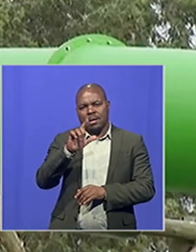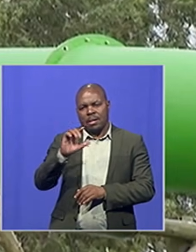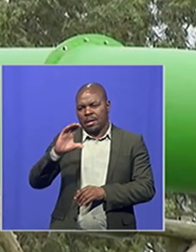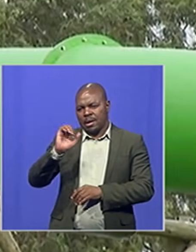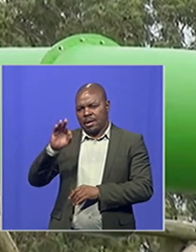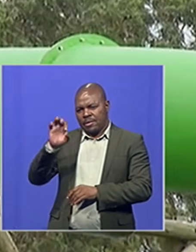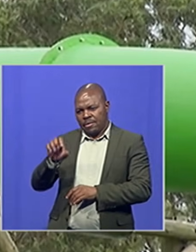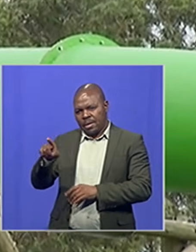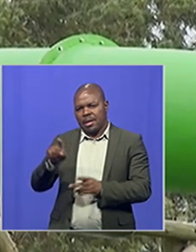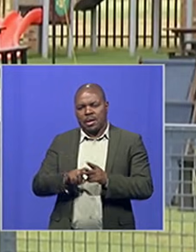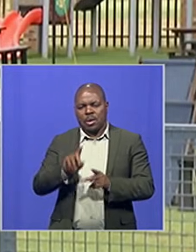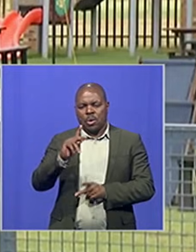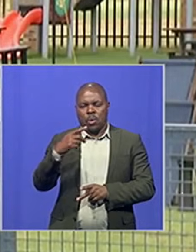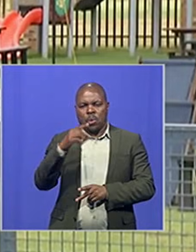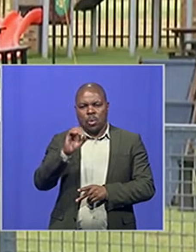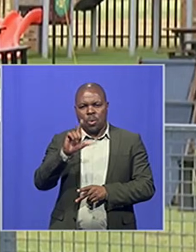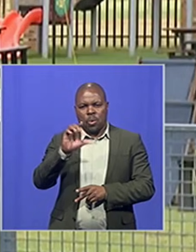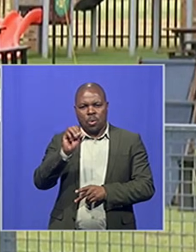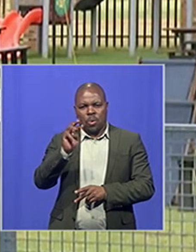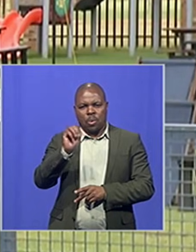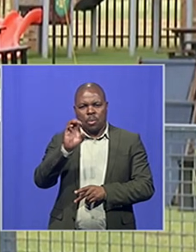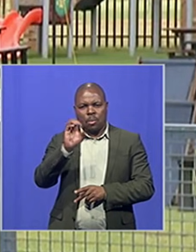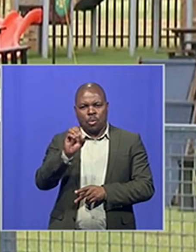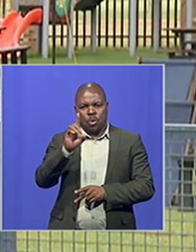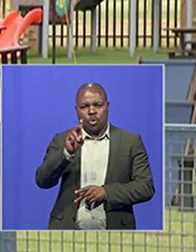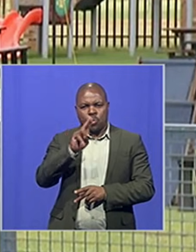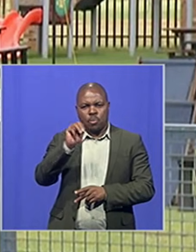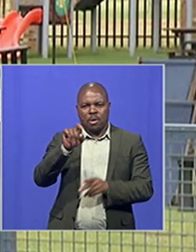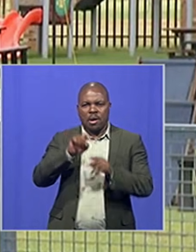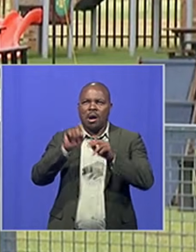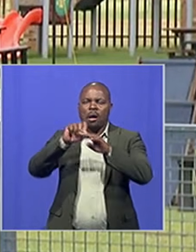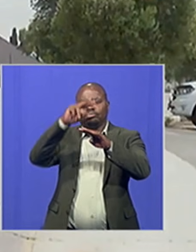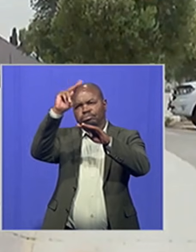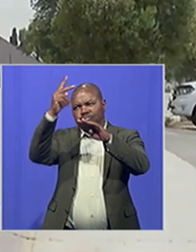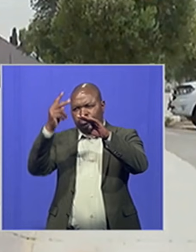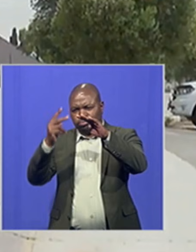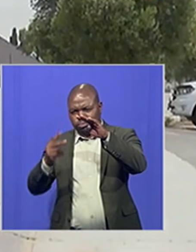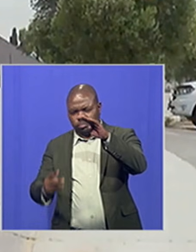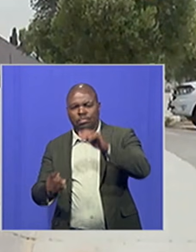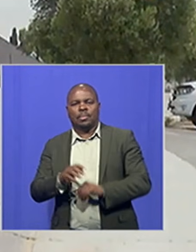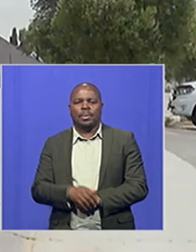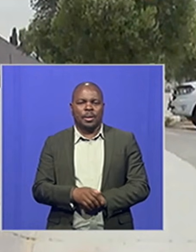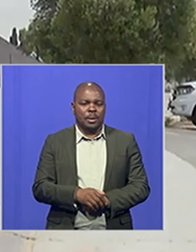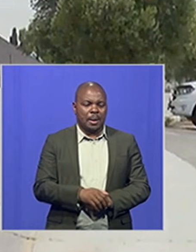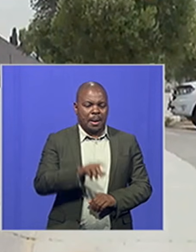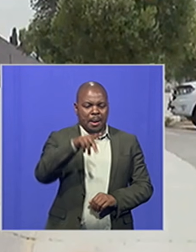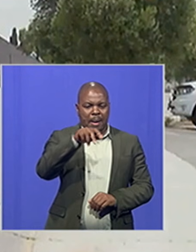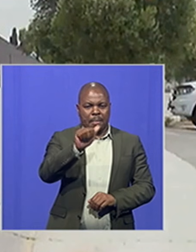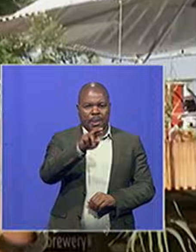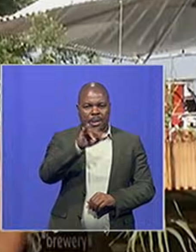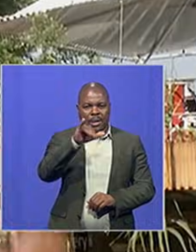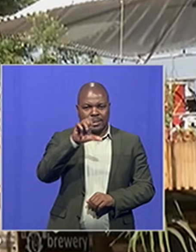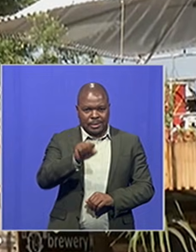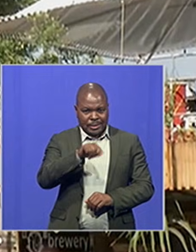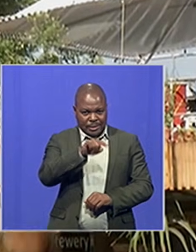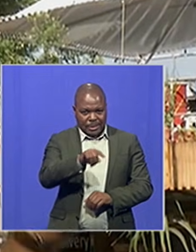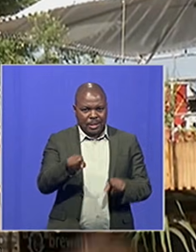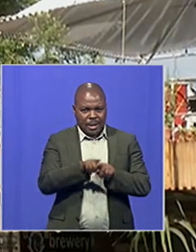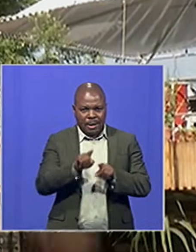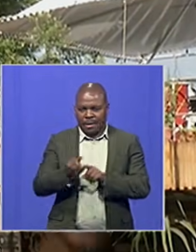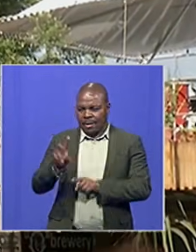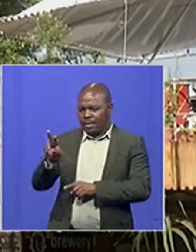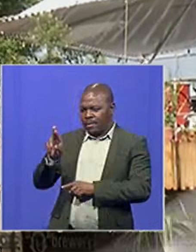wa Kgodumodumo le Paris skydiving. When we talk about Ngwate, we don't only talk about Paris. We also bring along the